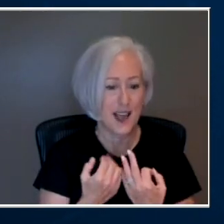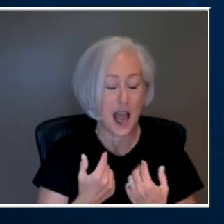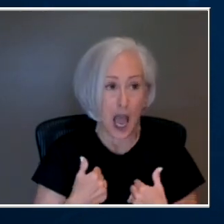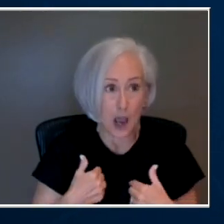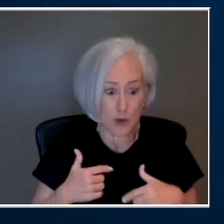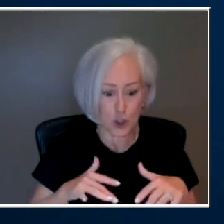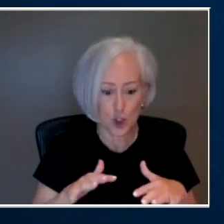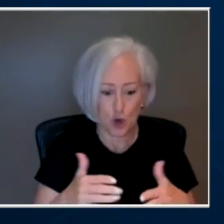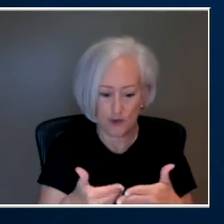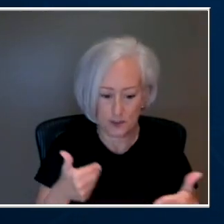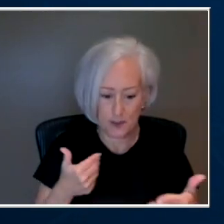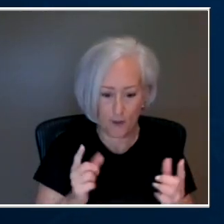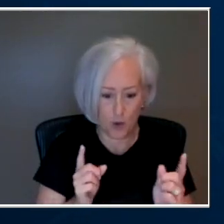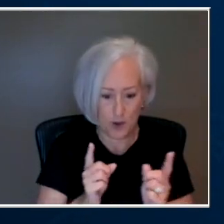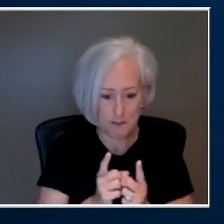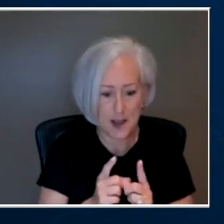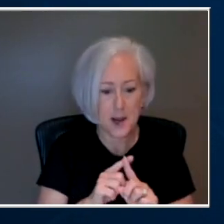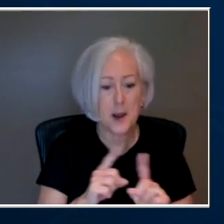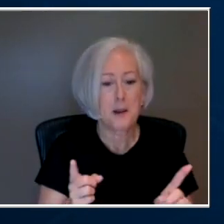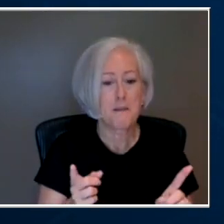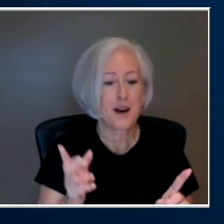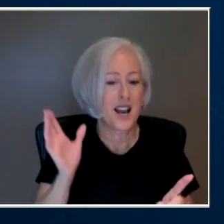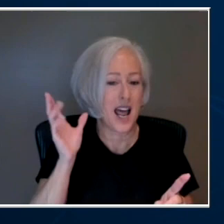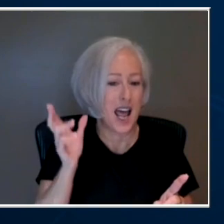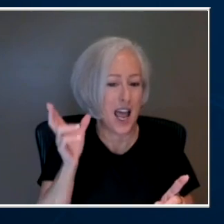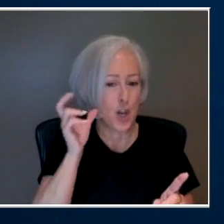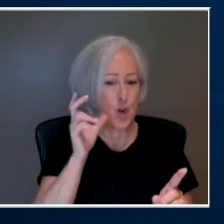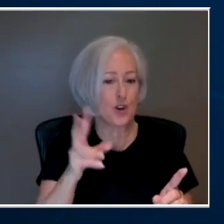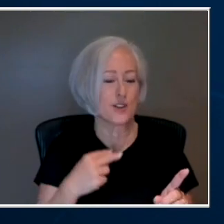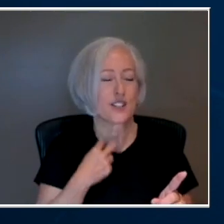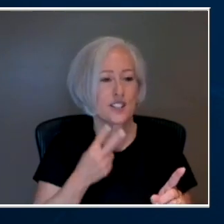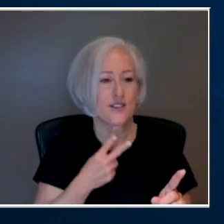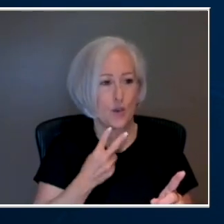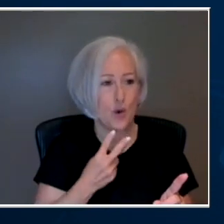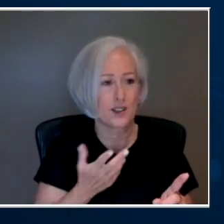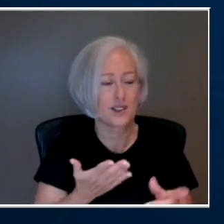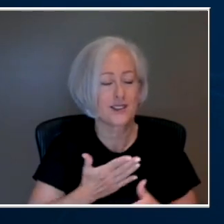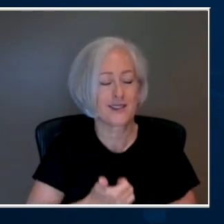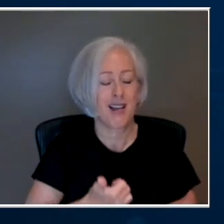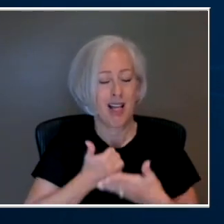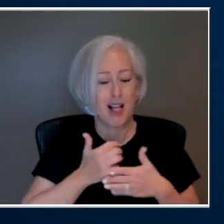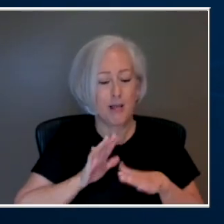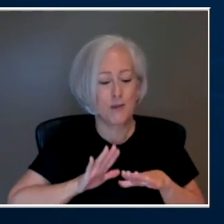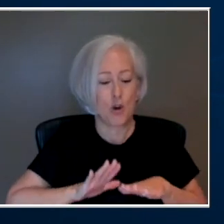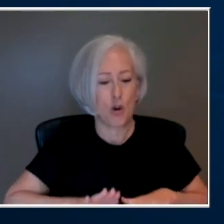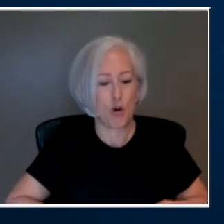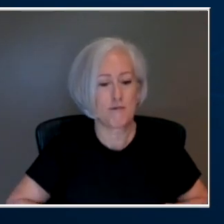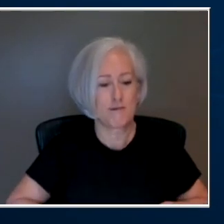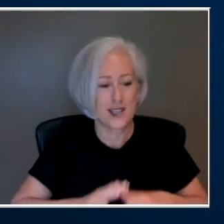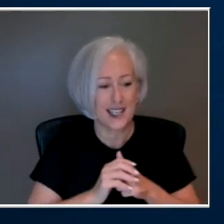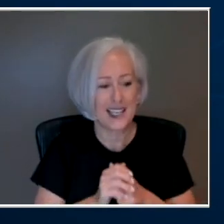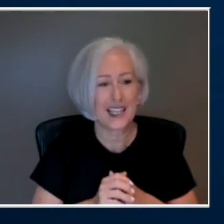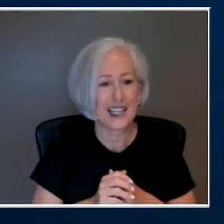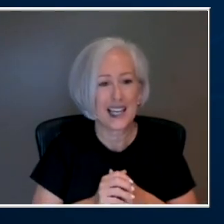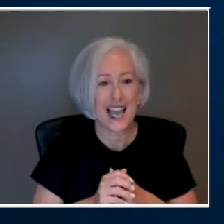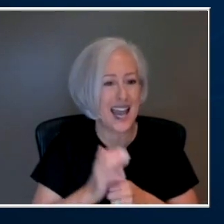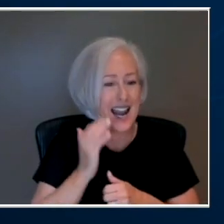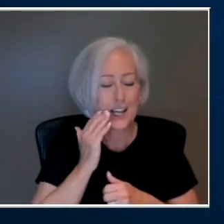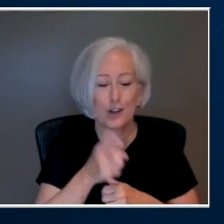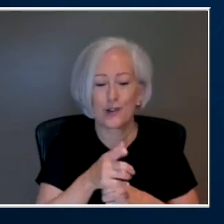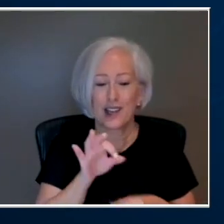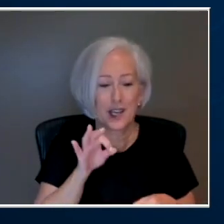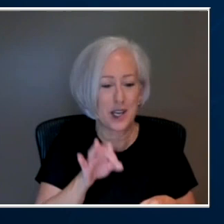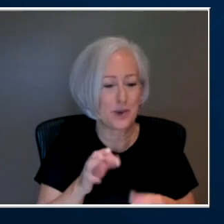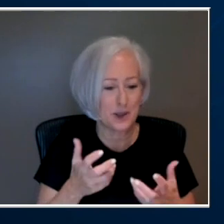before, and when just hearing his voice just calmed me, and I just knew he was a perfect match.